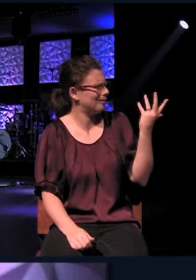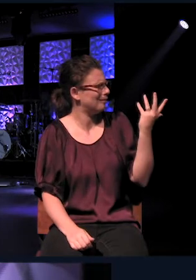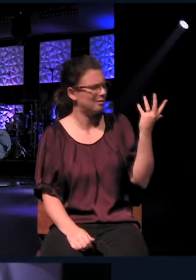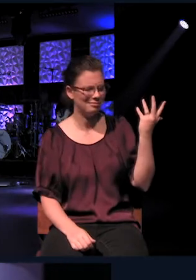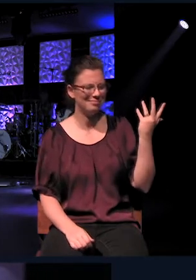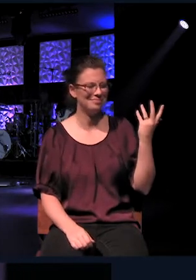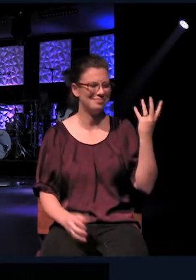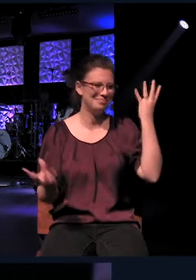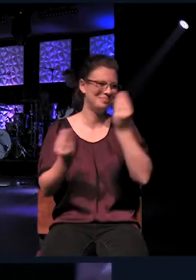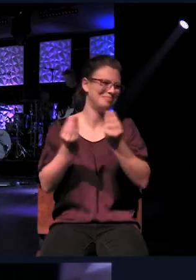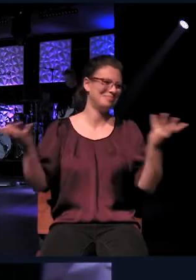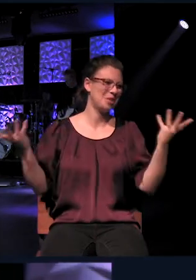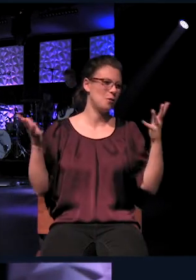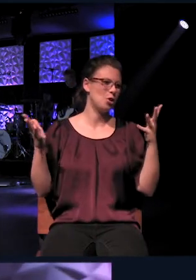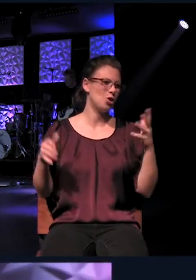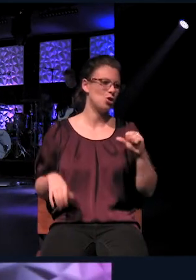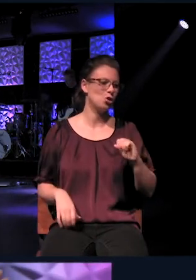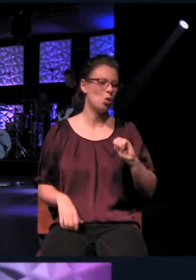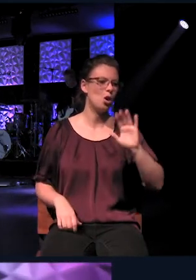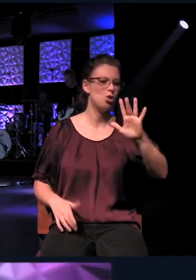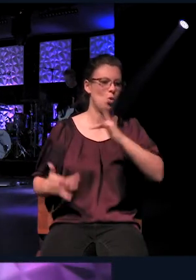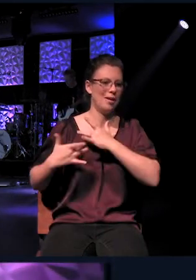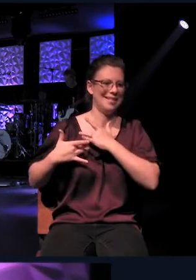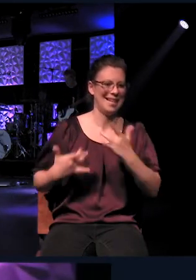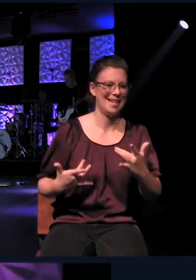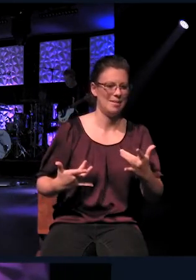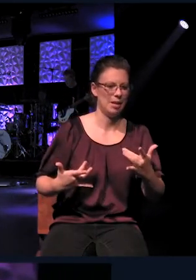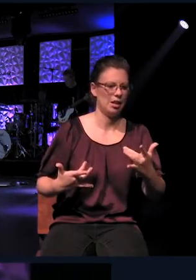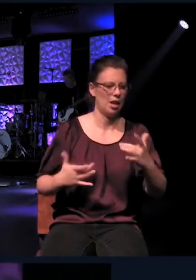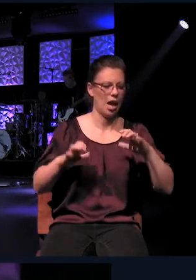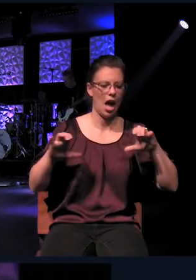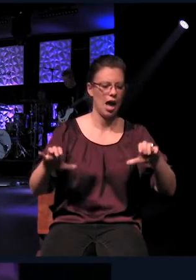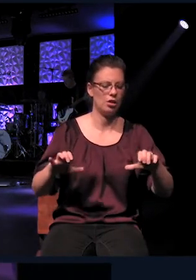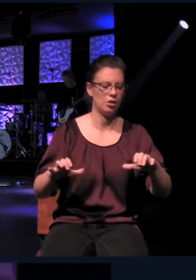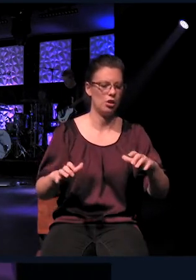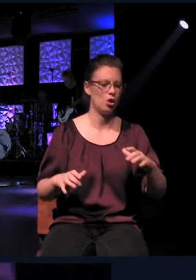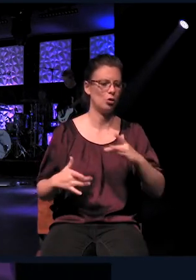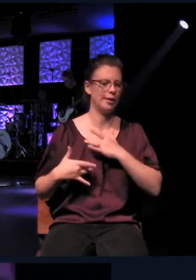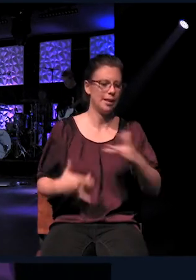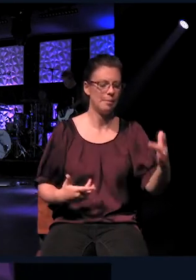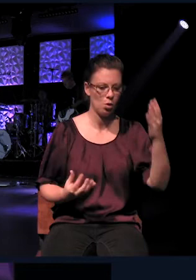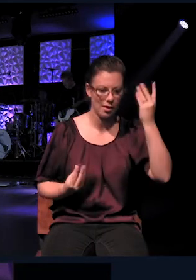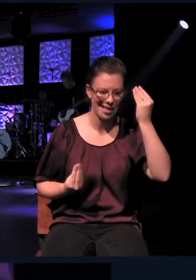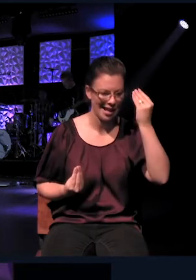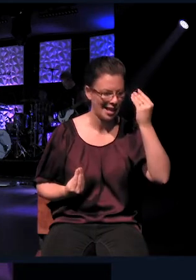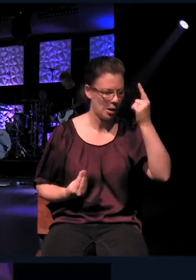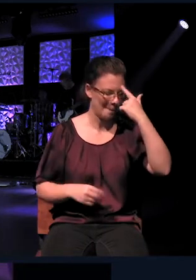So what is your default this morning? Don't say that to the person next to you. What is your default?